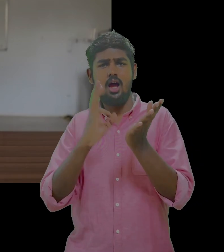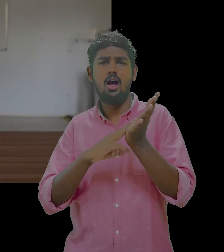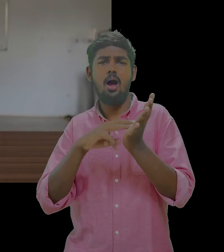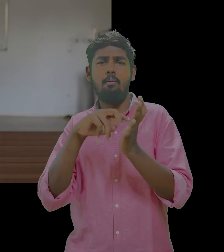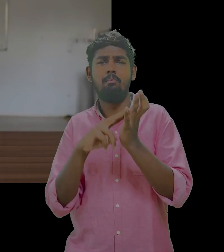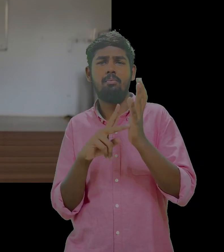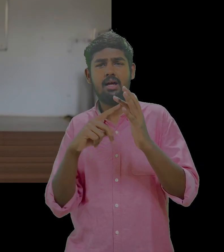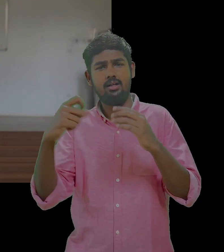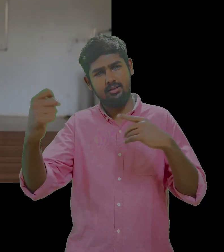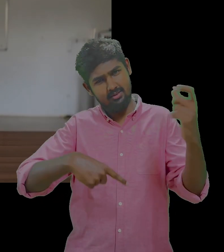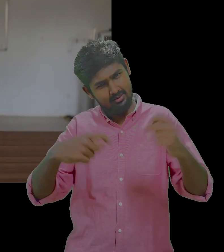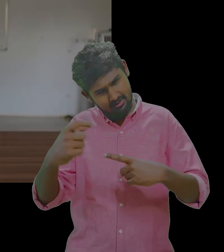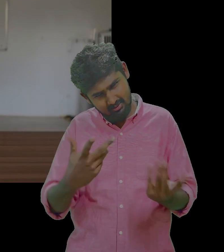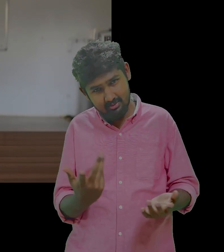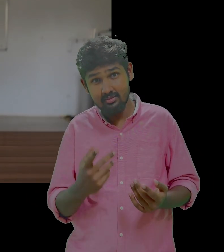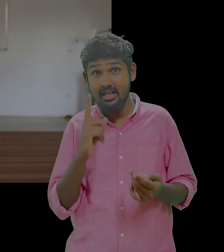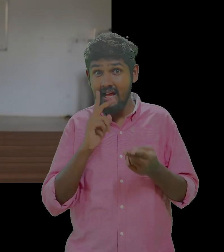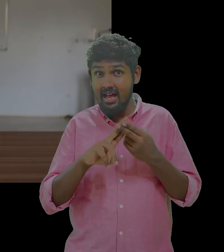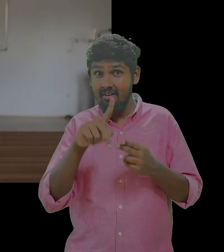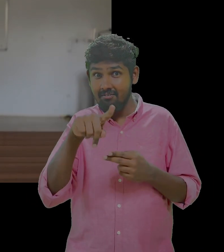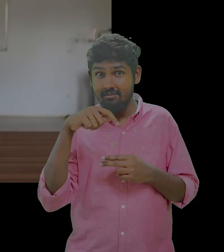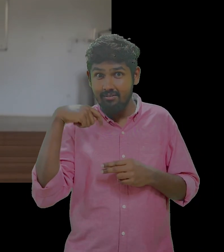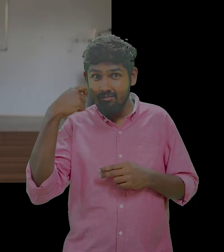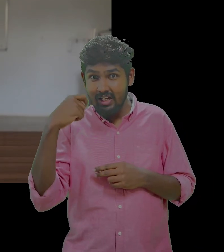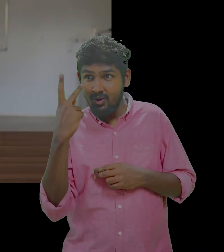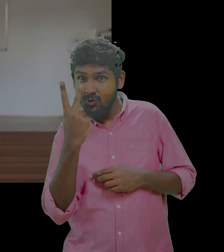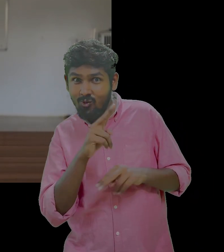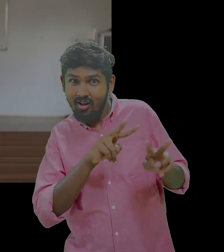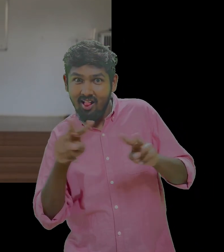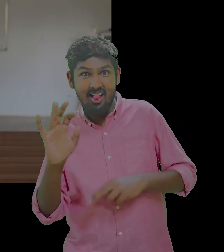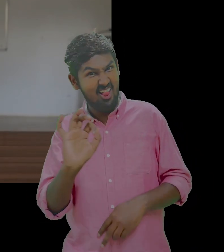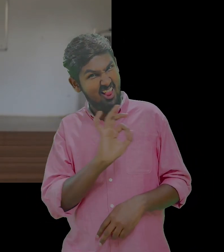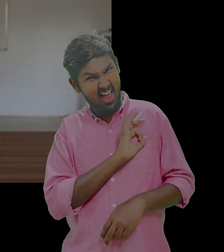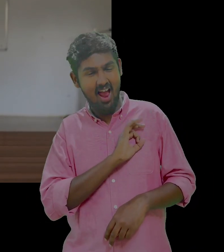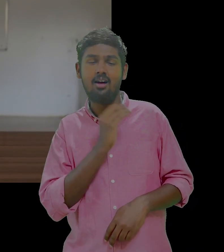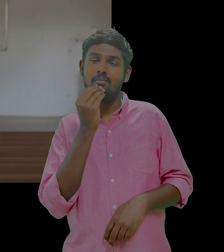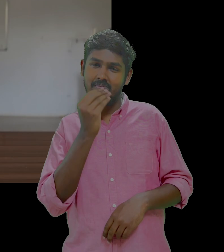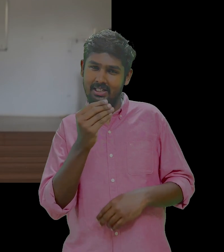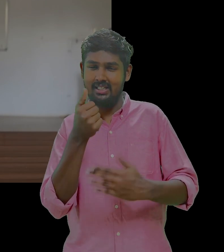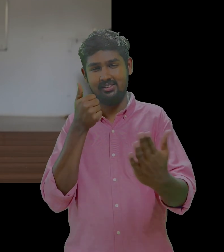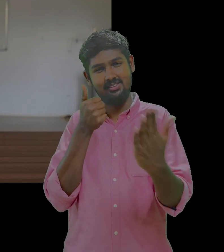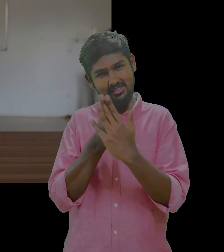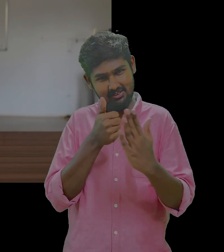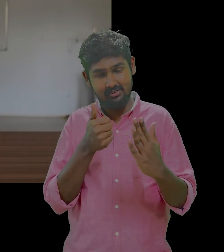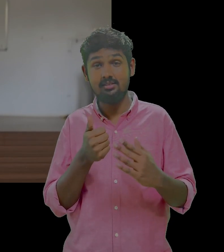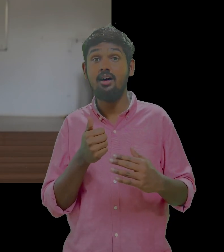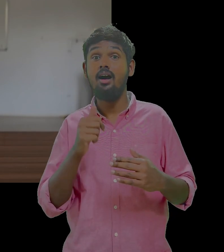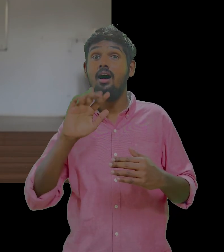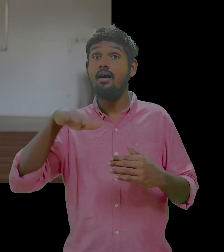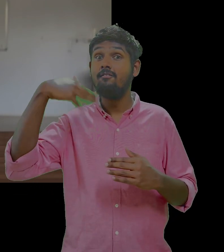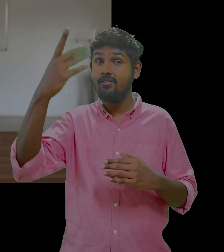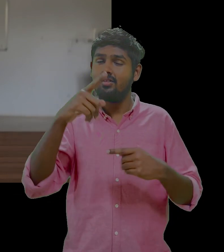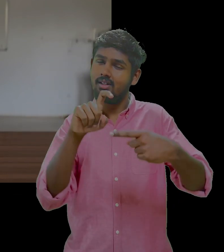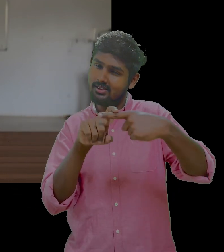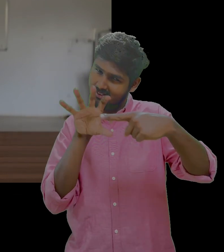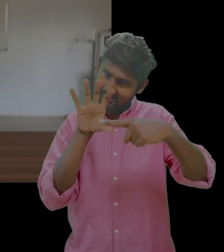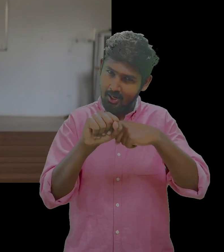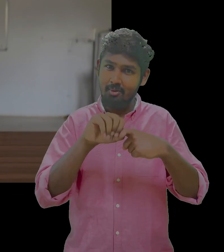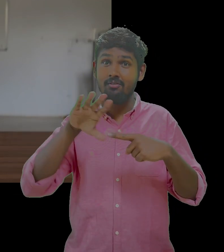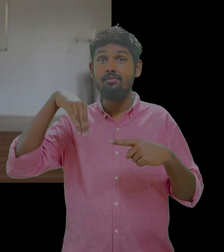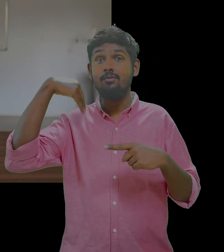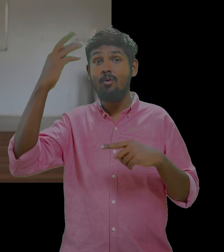effectively and use it creatively. Do share it in your comments. If you like such videos, please like this video